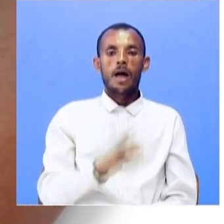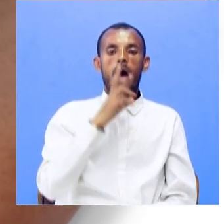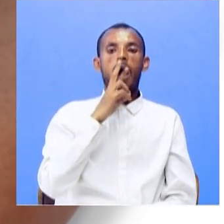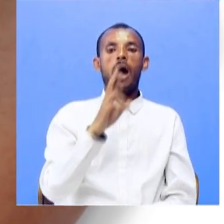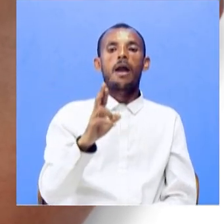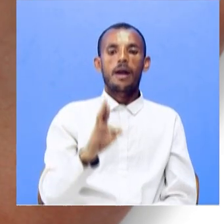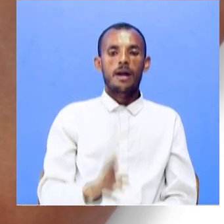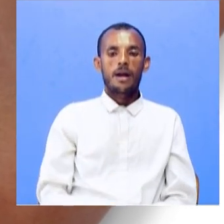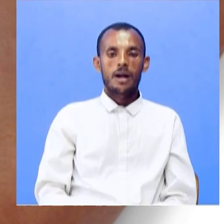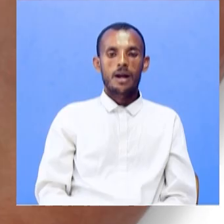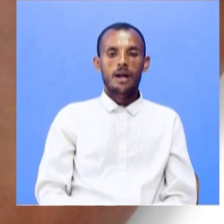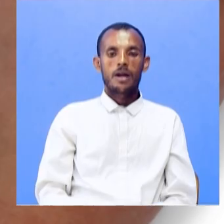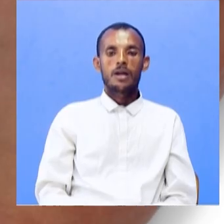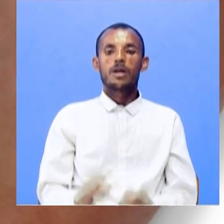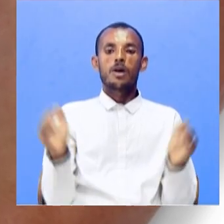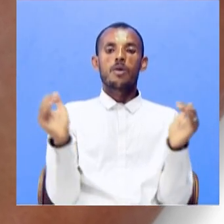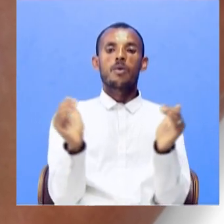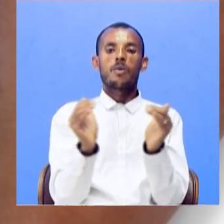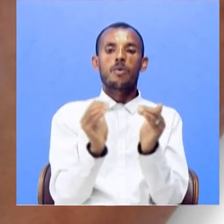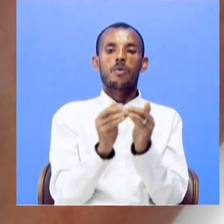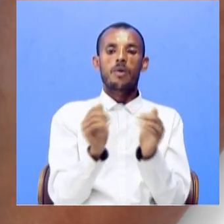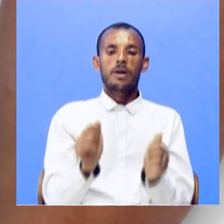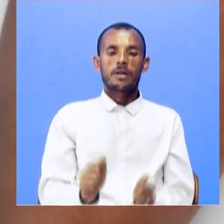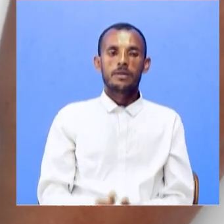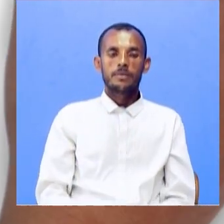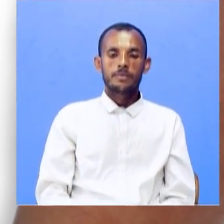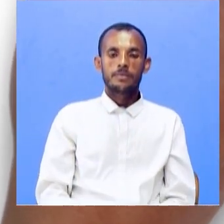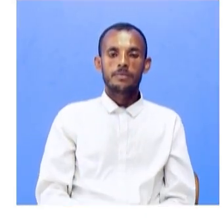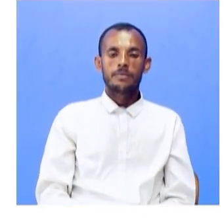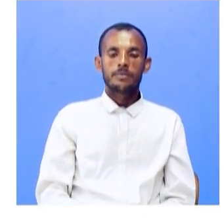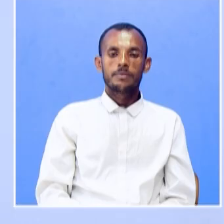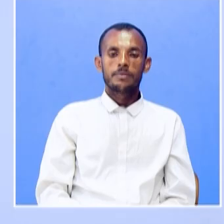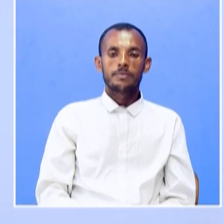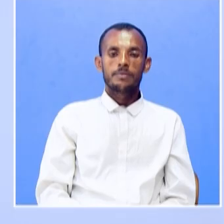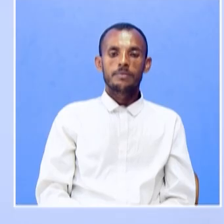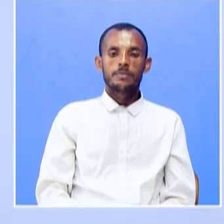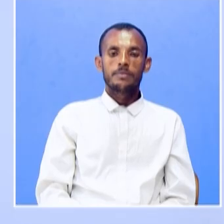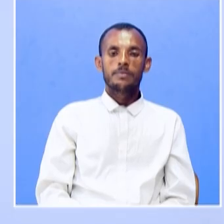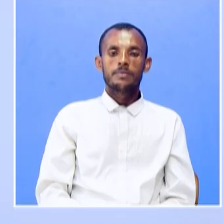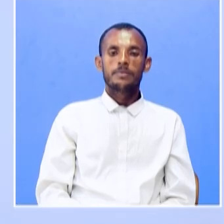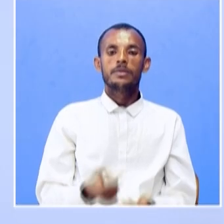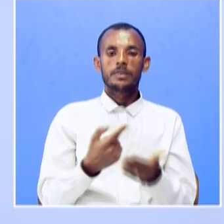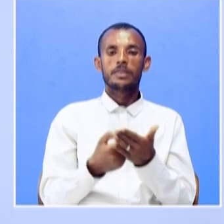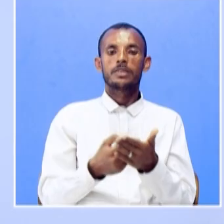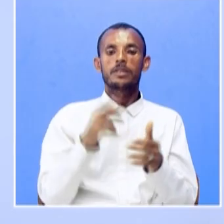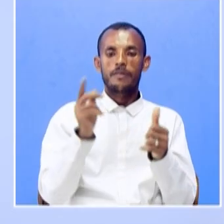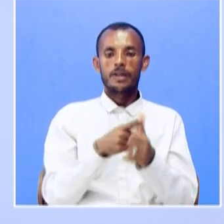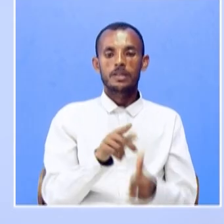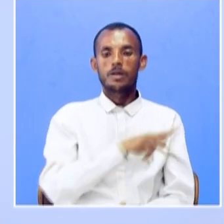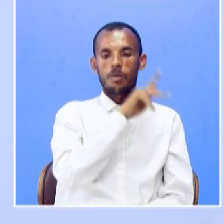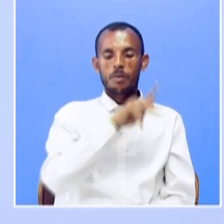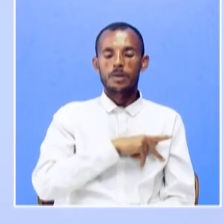are congruent. Okay, this is the first property of